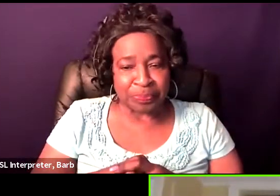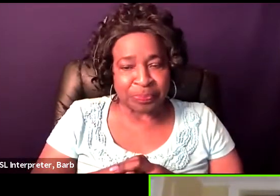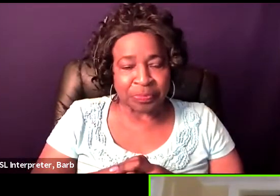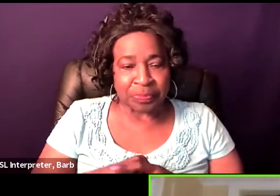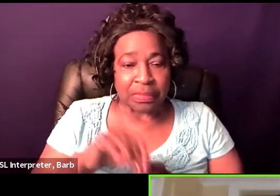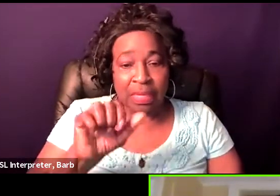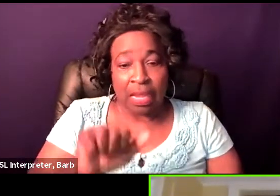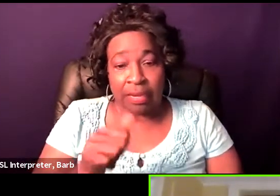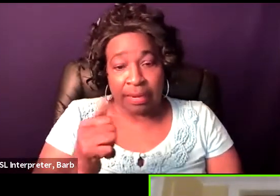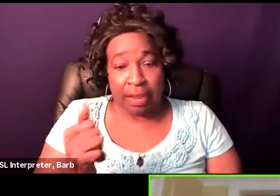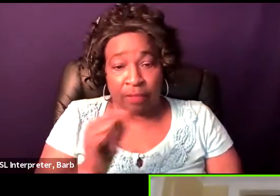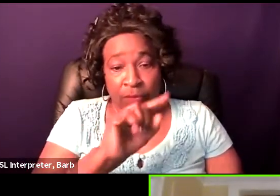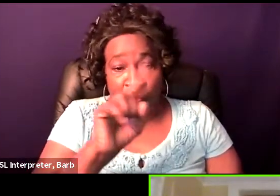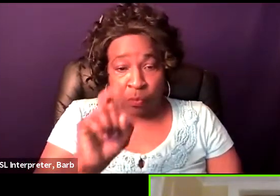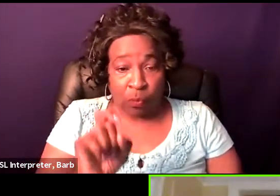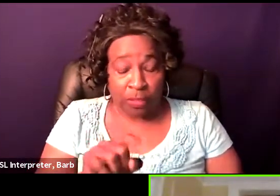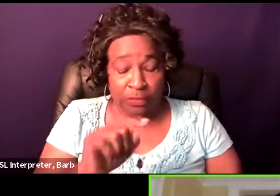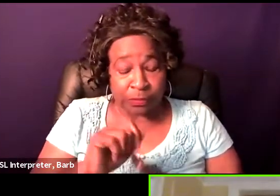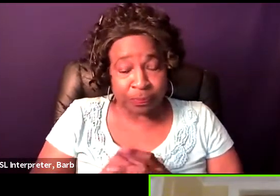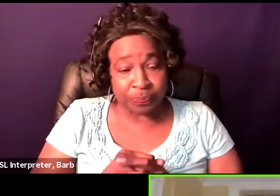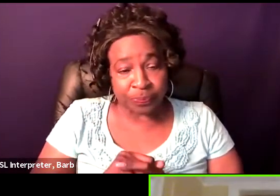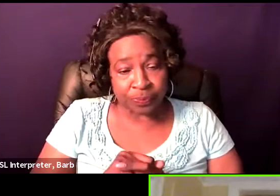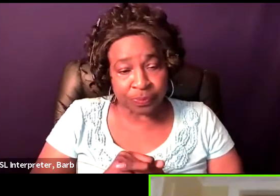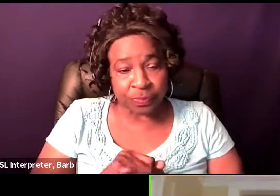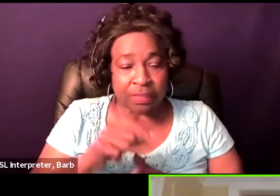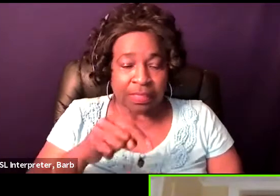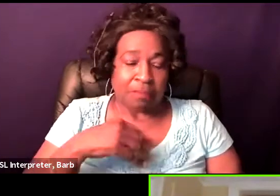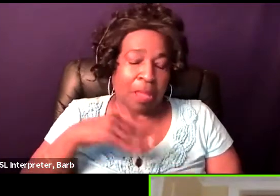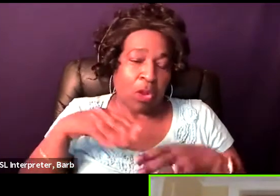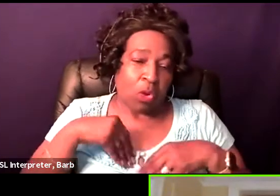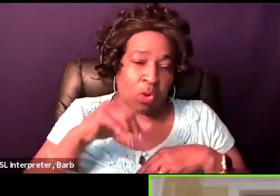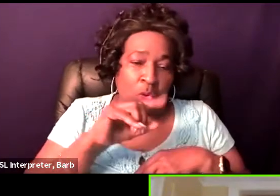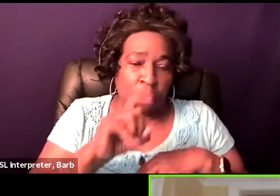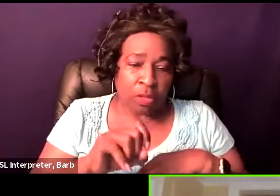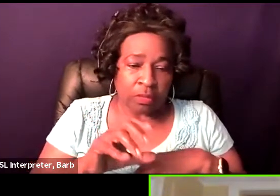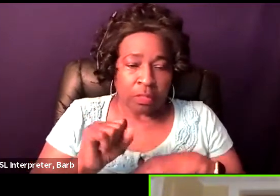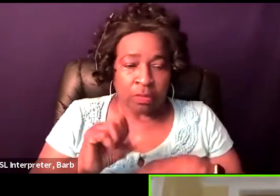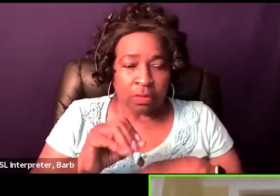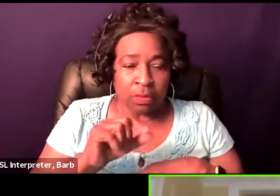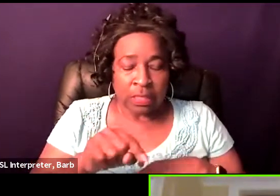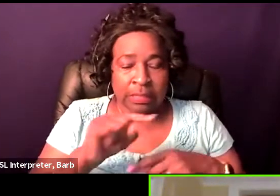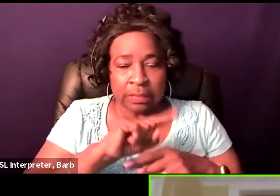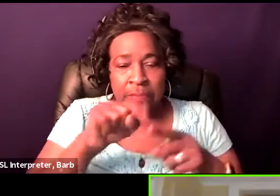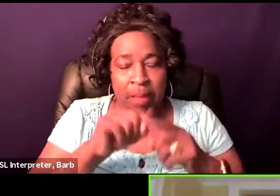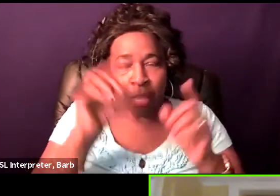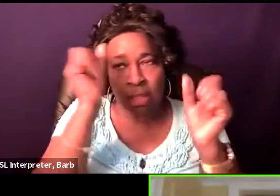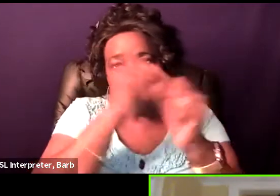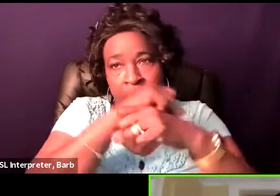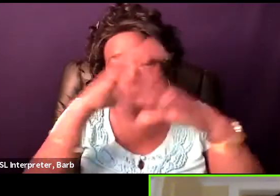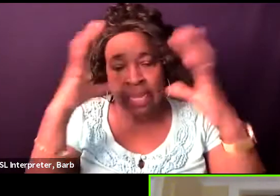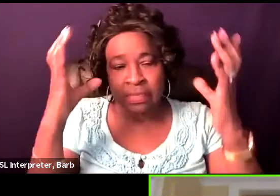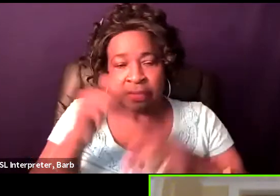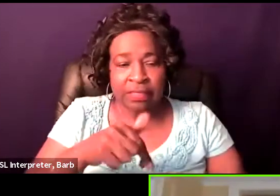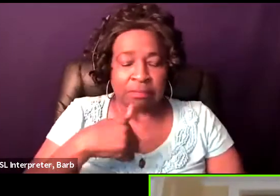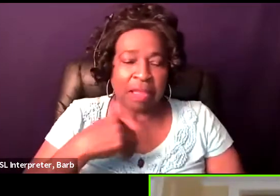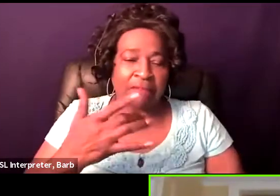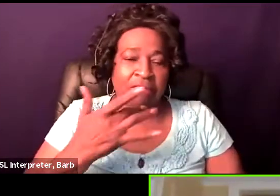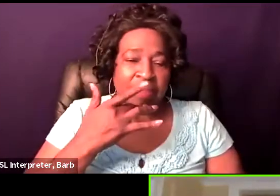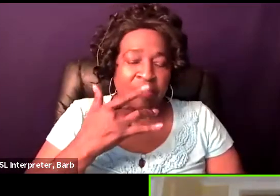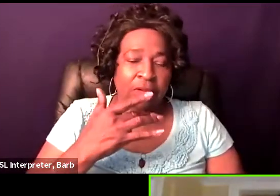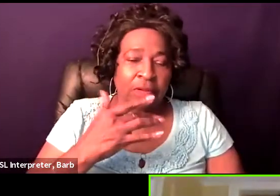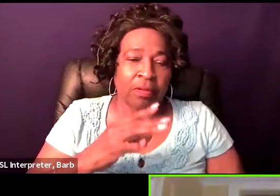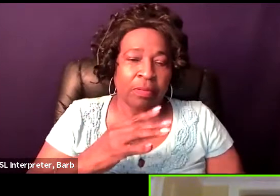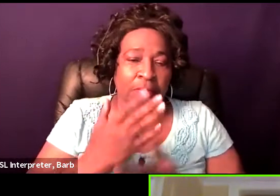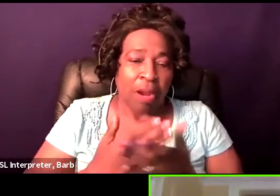Another question is, well, this is my own question. So this is about imagination, because this is my favorite part of your talk, which is